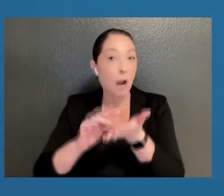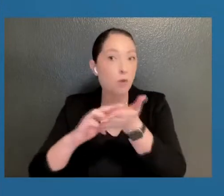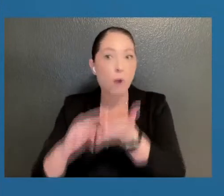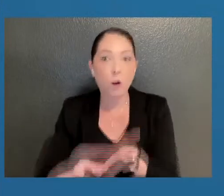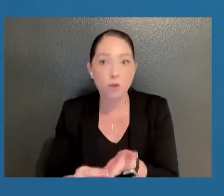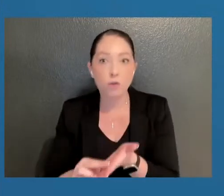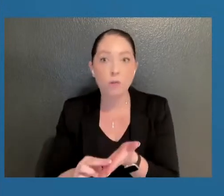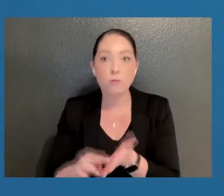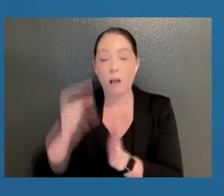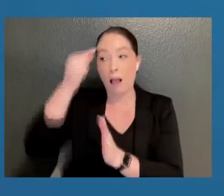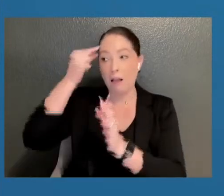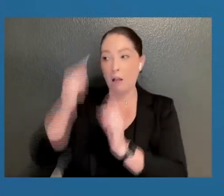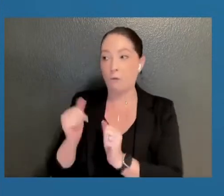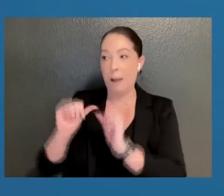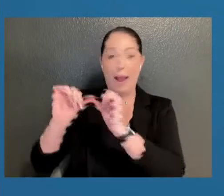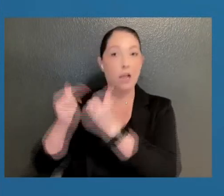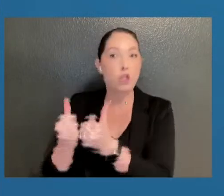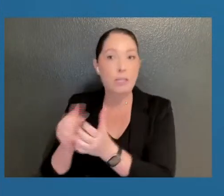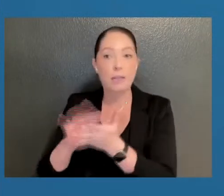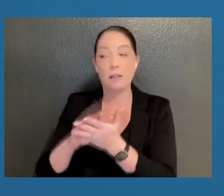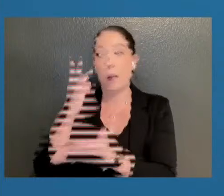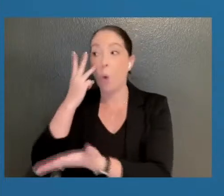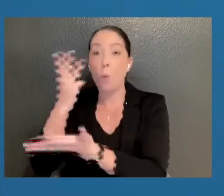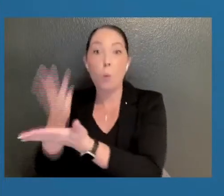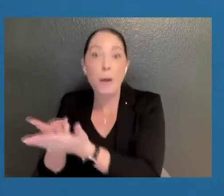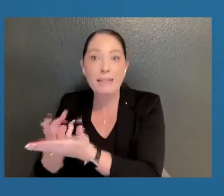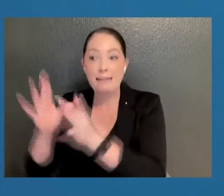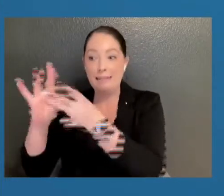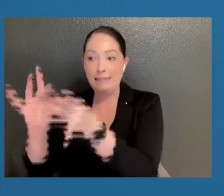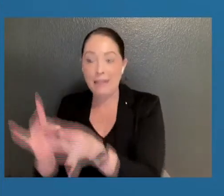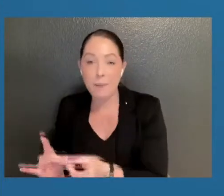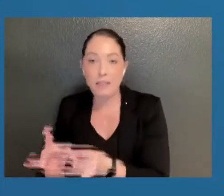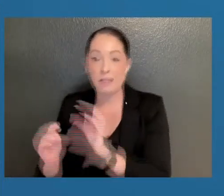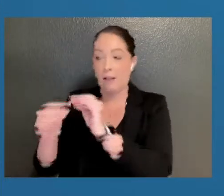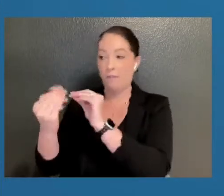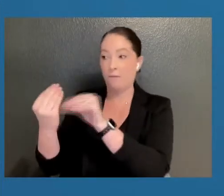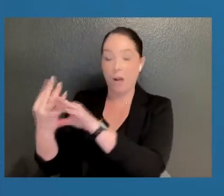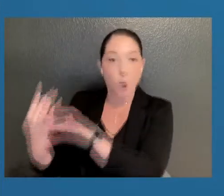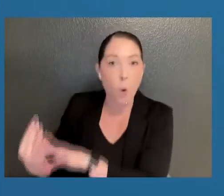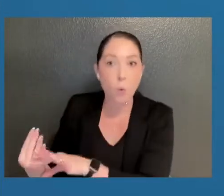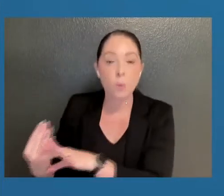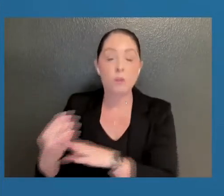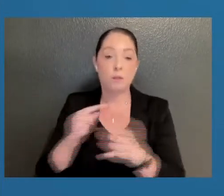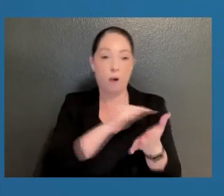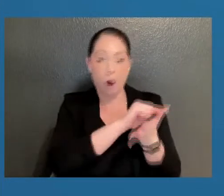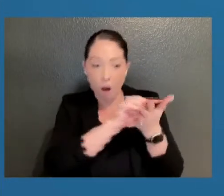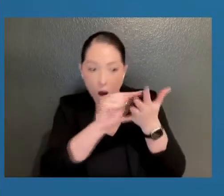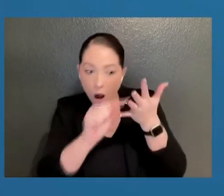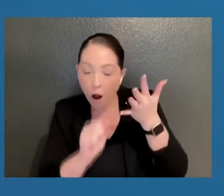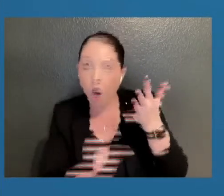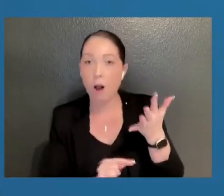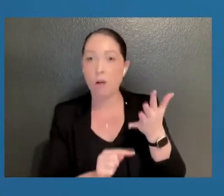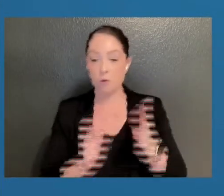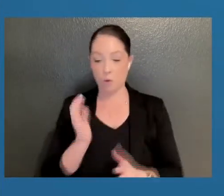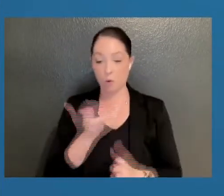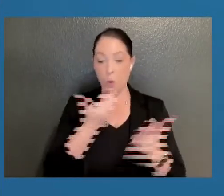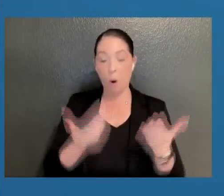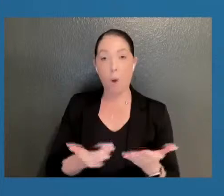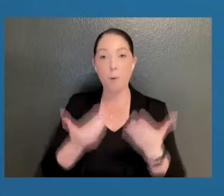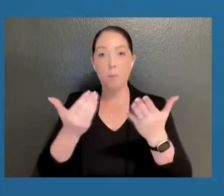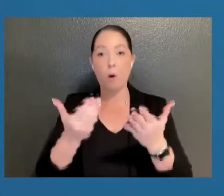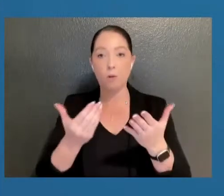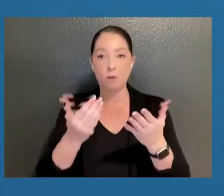government agencies. It's about witness statements. It's about videos. And so our proposal speaks to the whole universe of